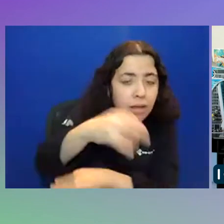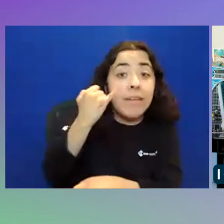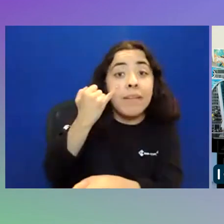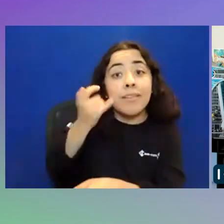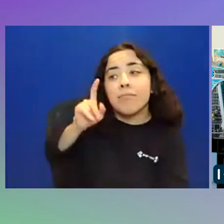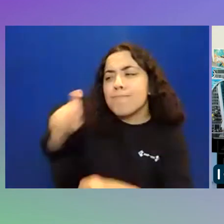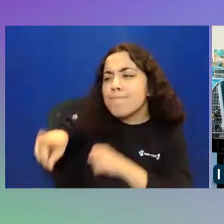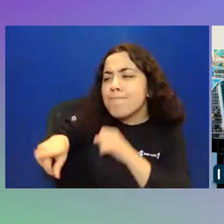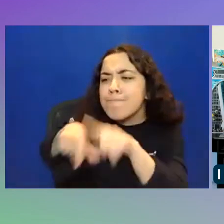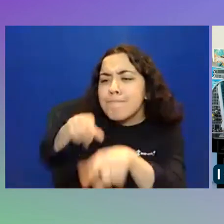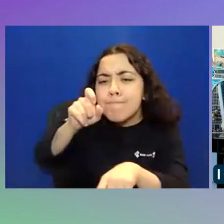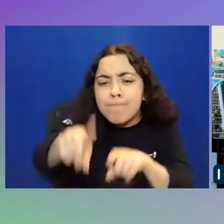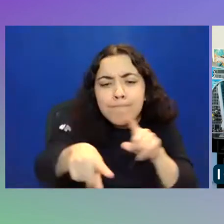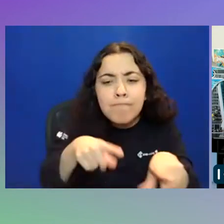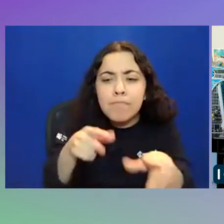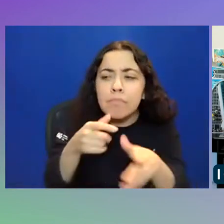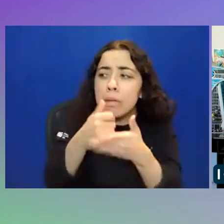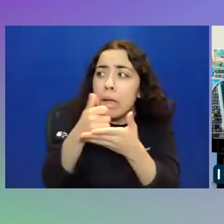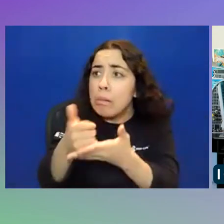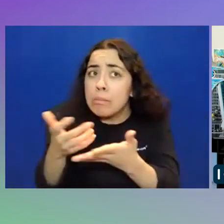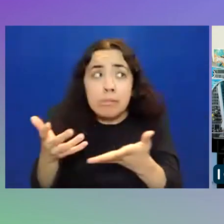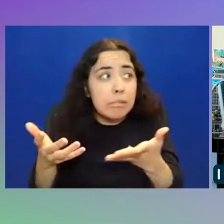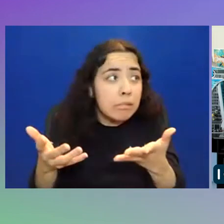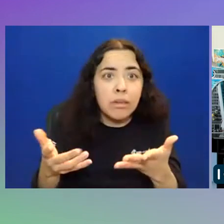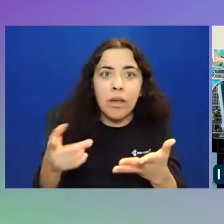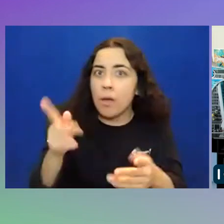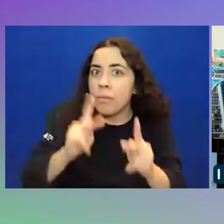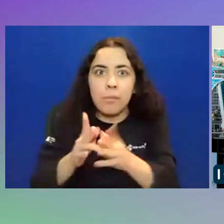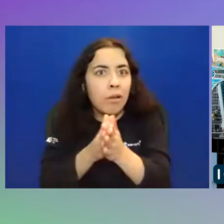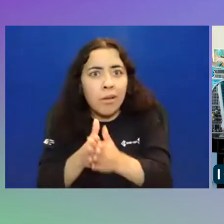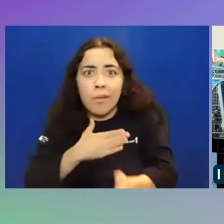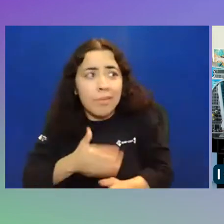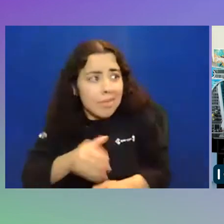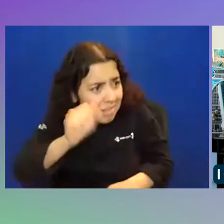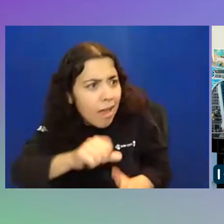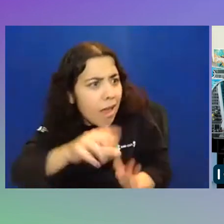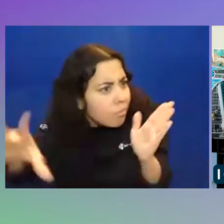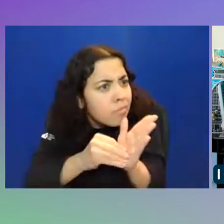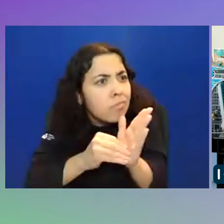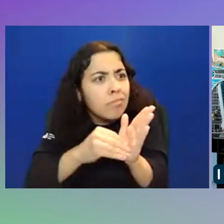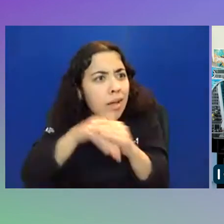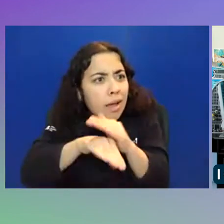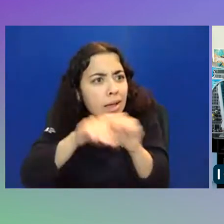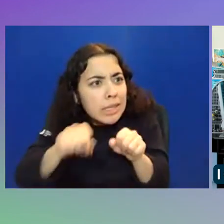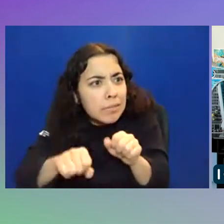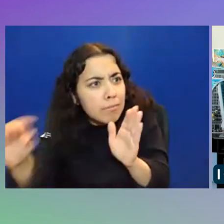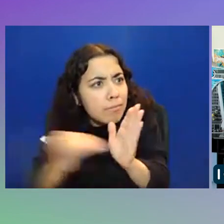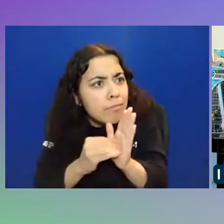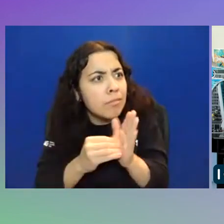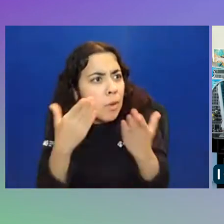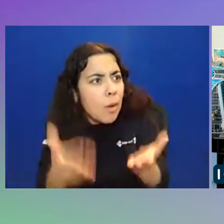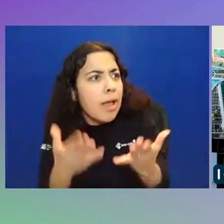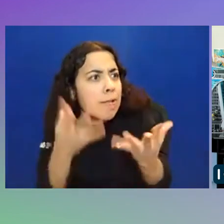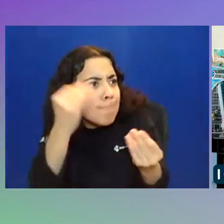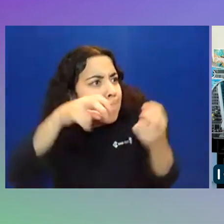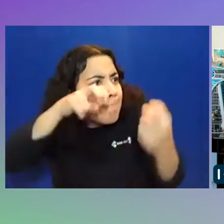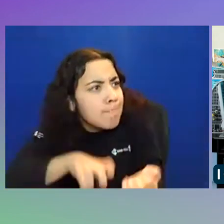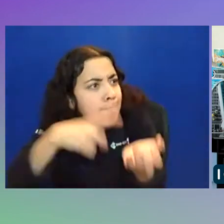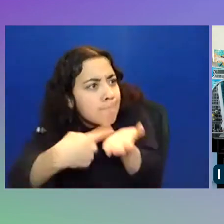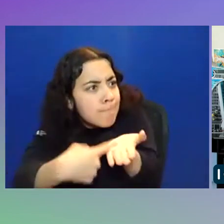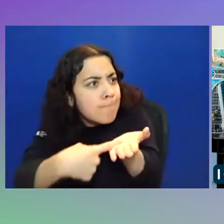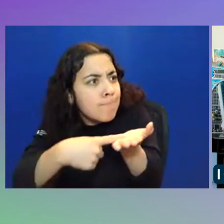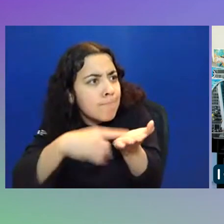how willing people are to, like, yeah, let's add accessibility to our contract language. What do you think it should look like? Let's draft it. Let's go. And like it just